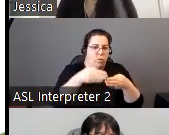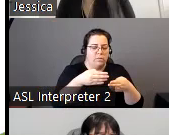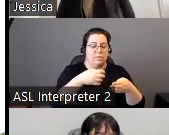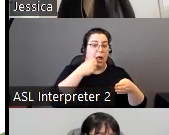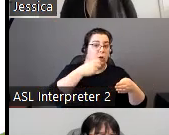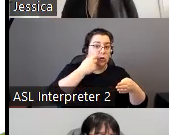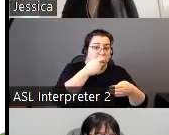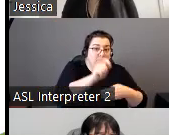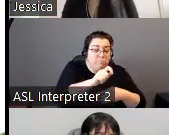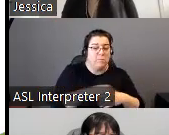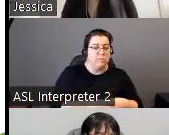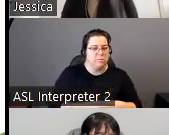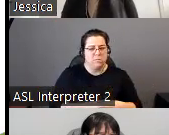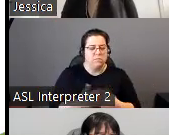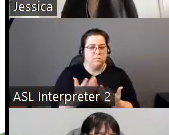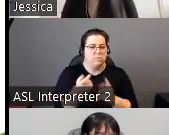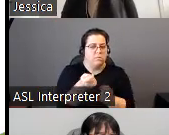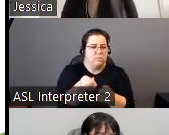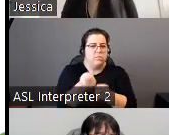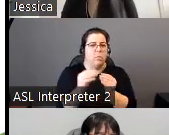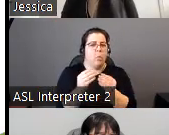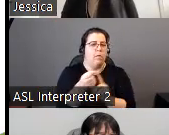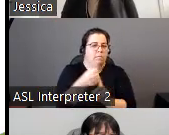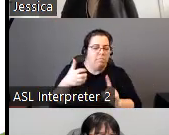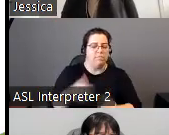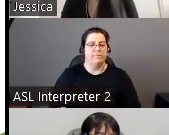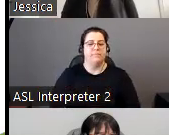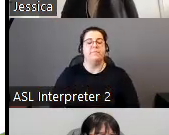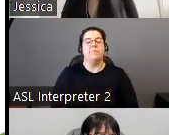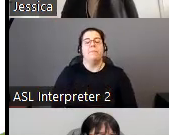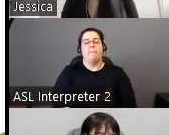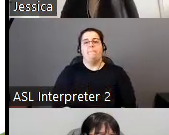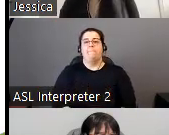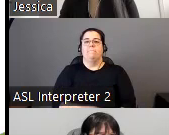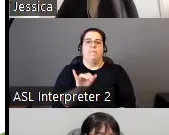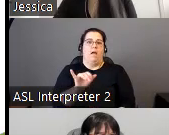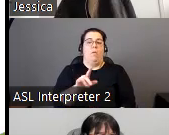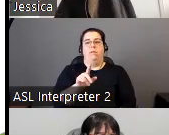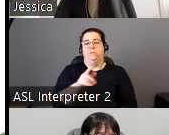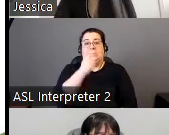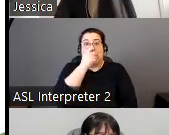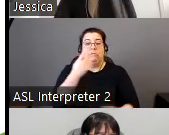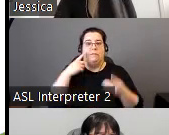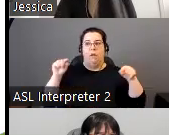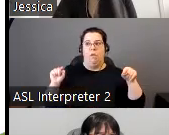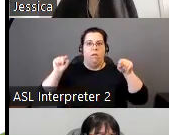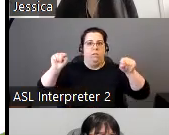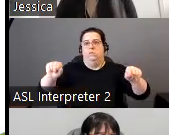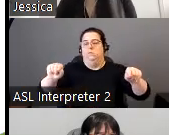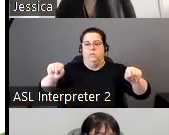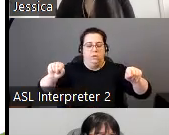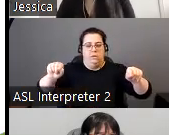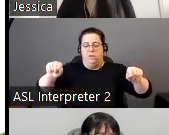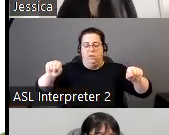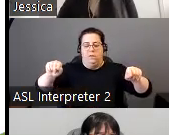was almost a parallel work that we were doing that perfectly aligned, and sort of like the synchronicity was